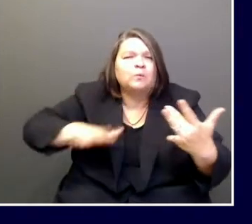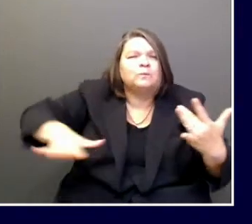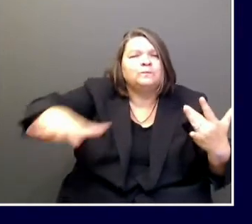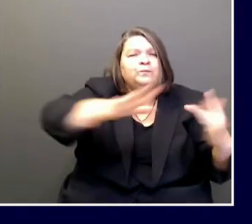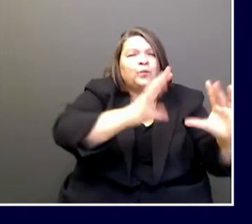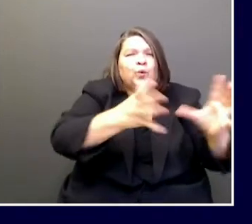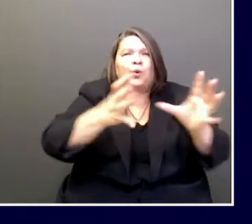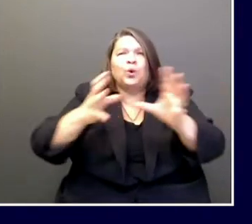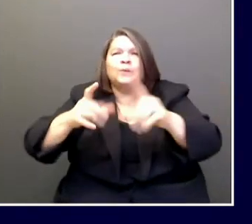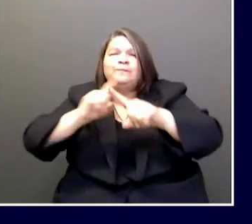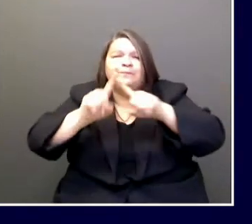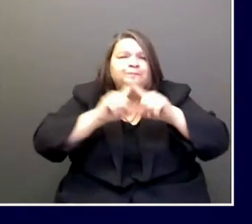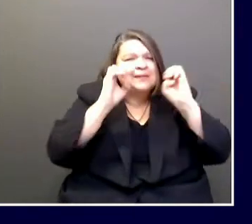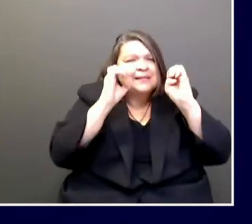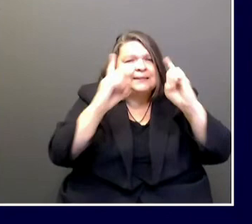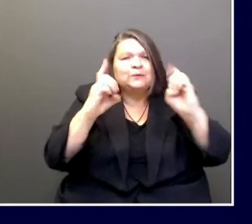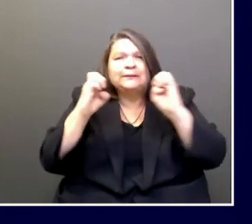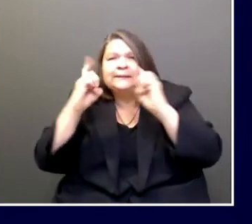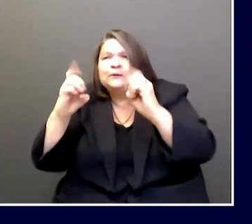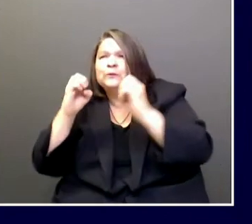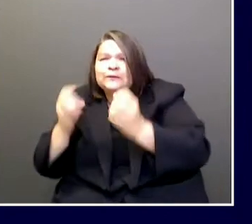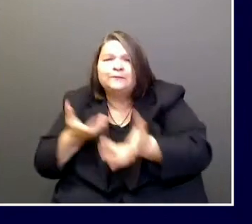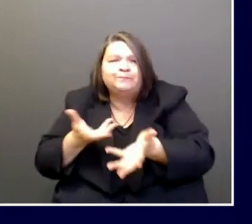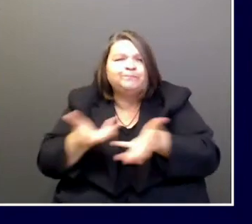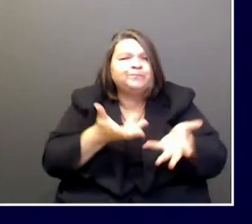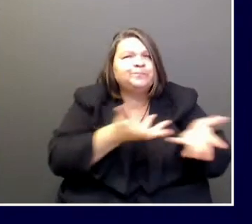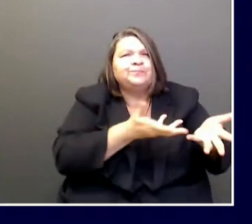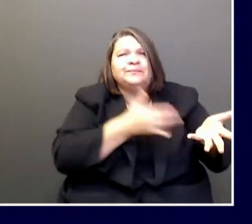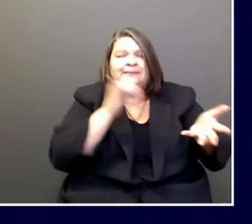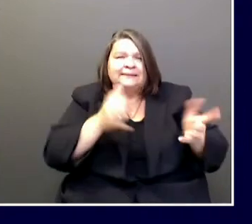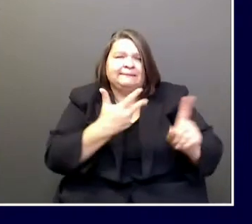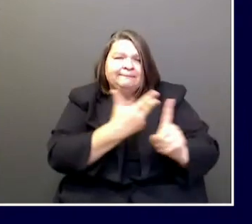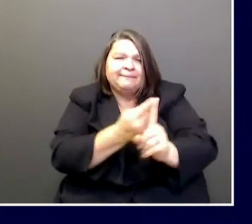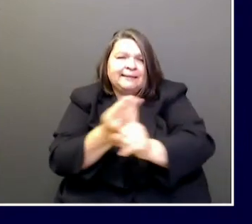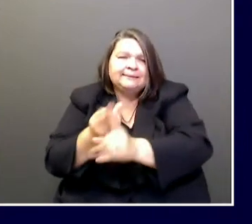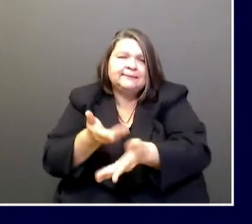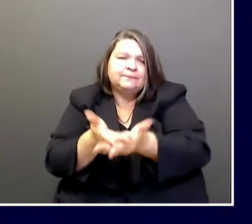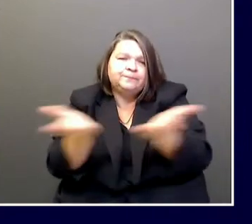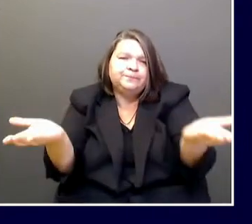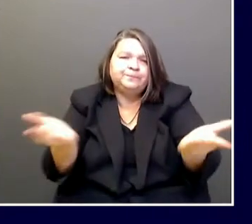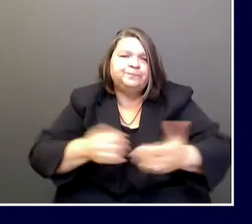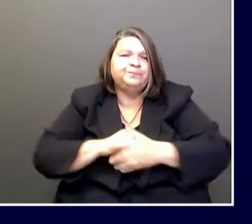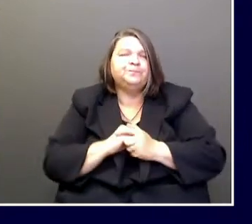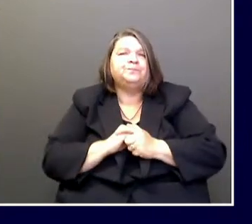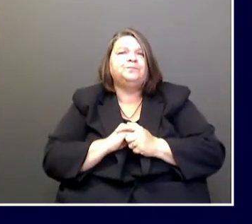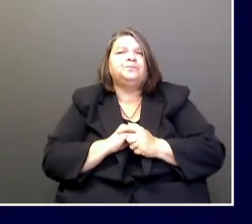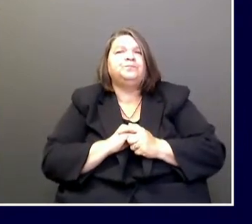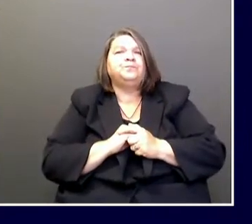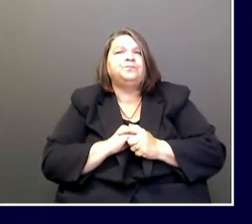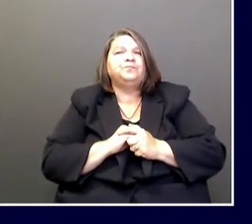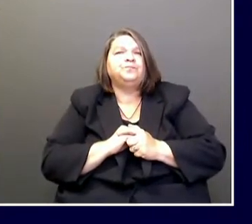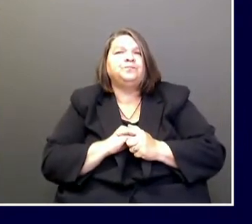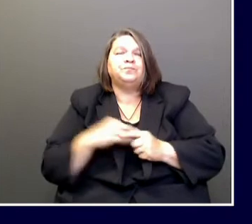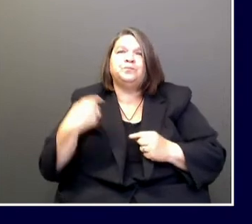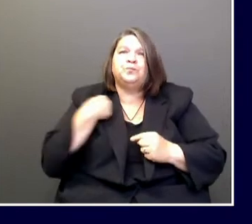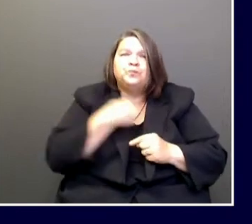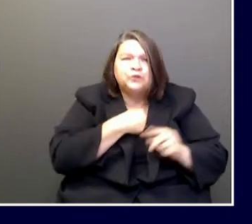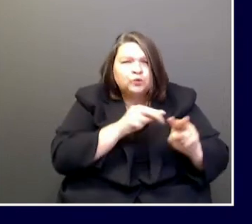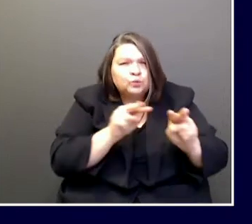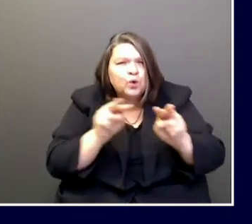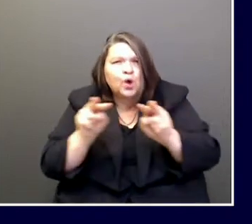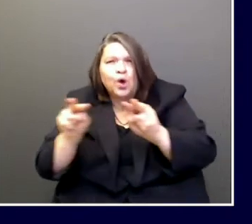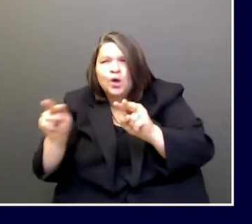people vaccinated. And that includes strategies going into the fall that we're going to be learning from other states. We're watching carefully what's going on with